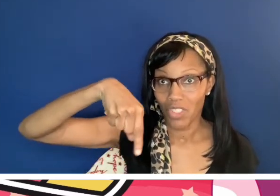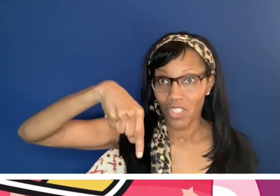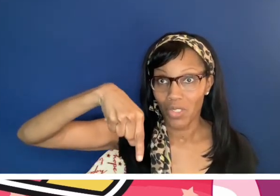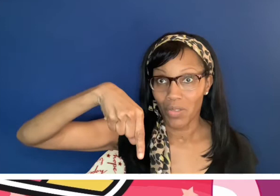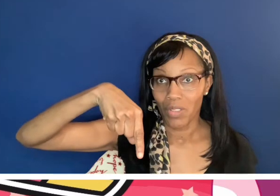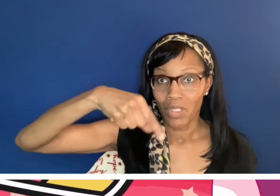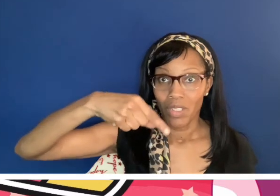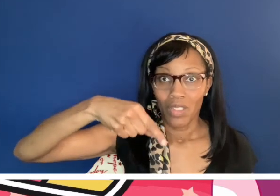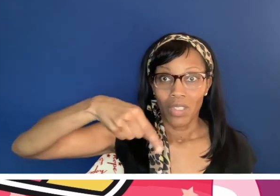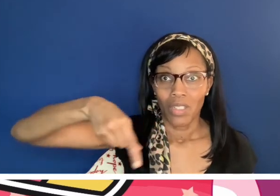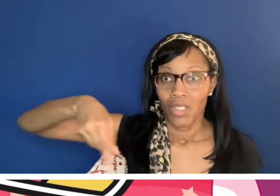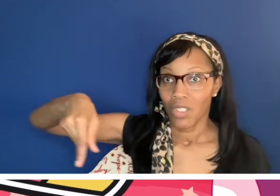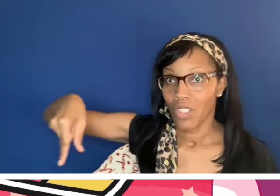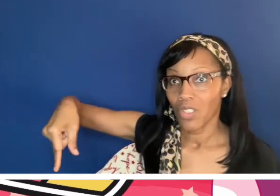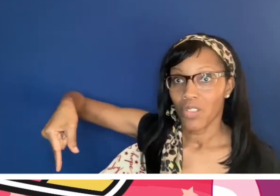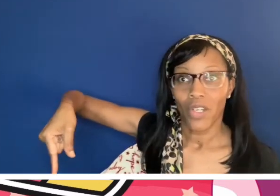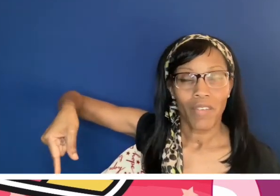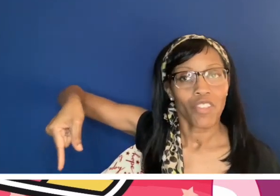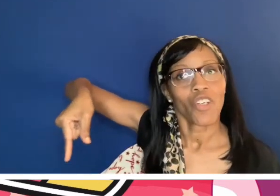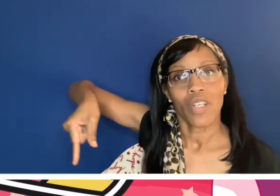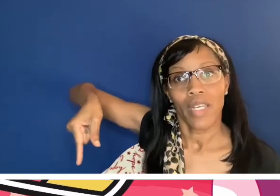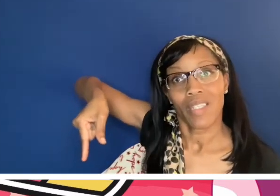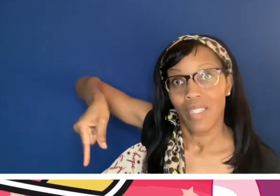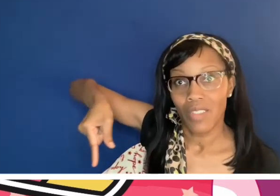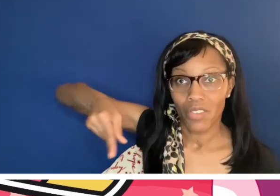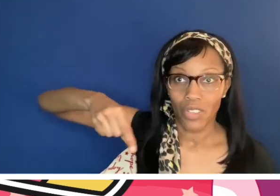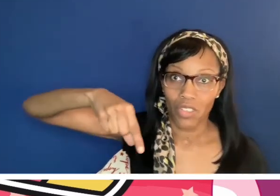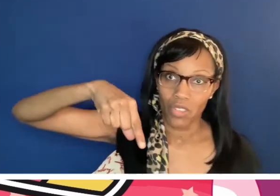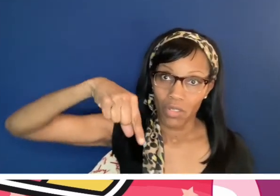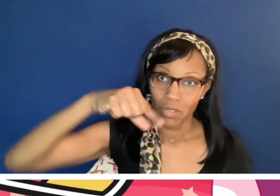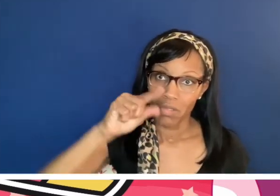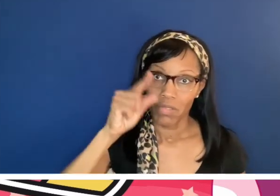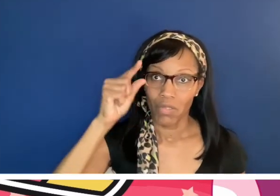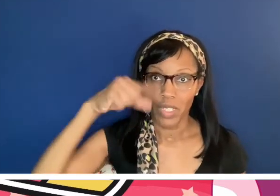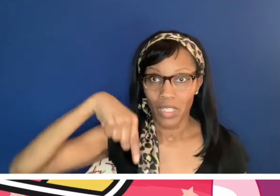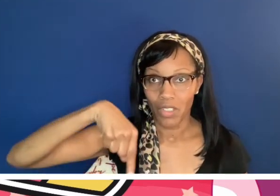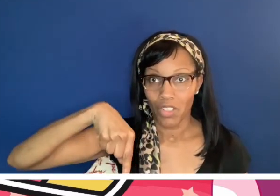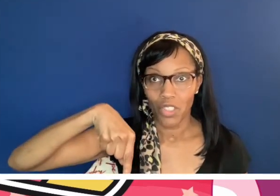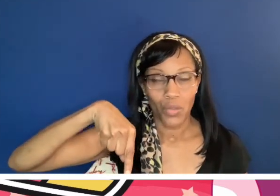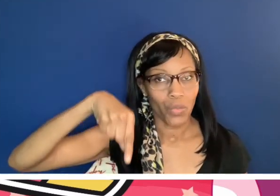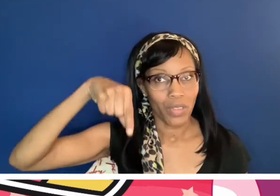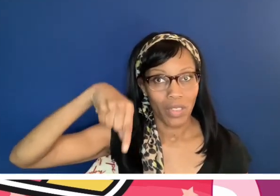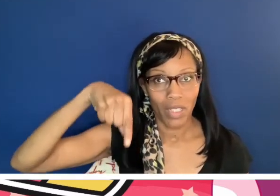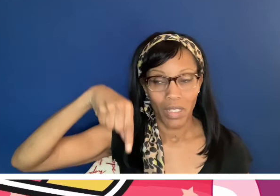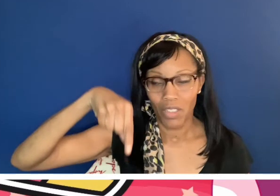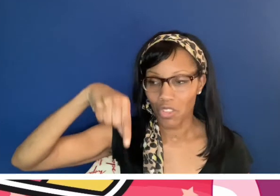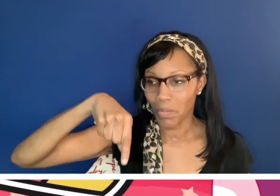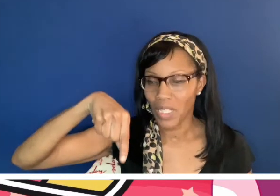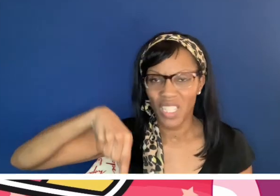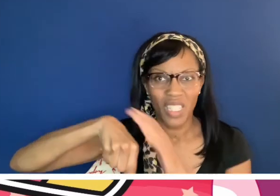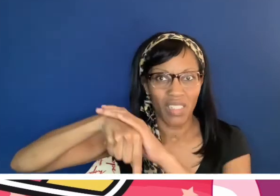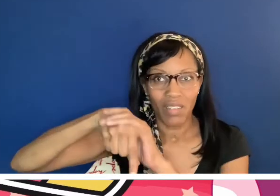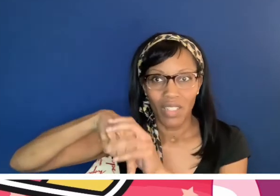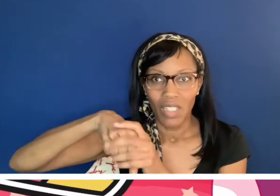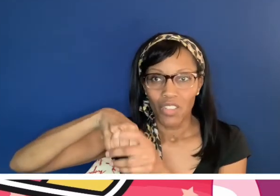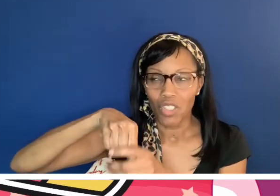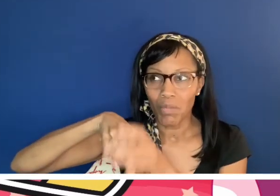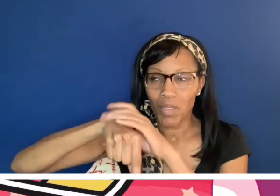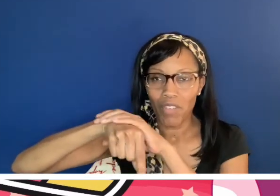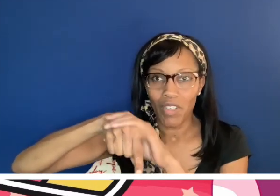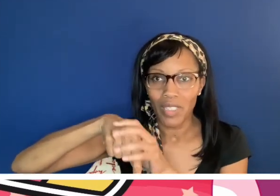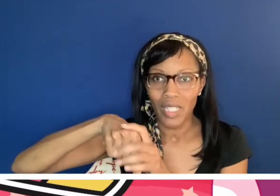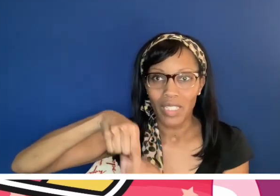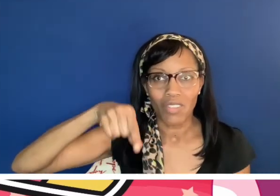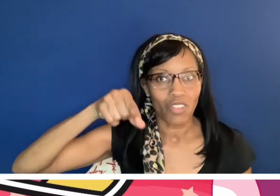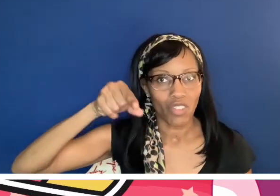down. Q. Q. You don't have to turn it like this. You can just, right here. Q. It shouldn't